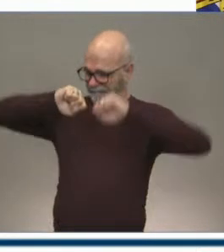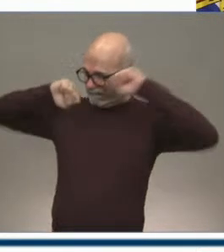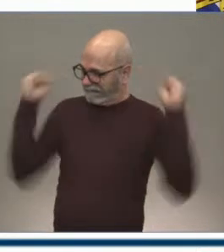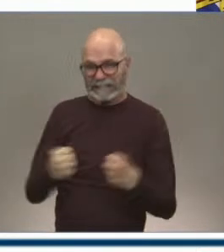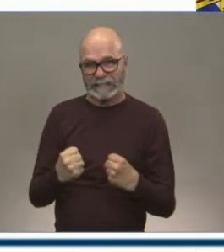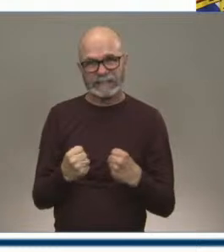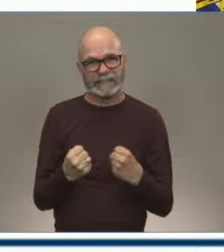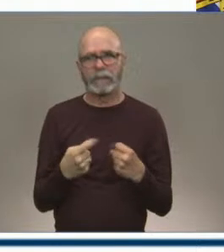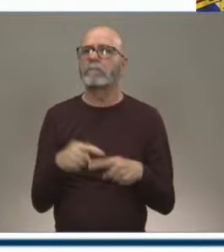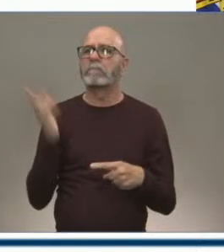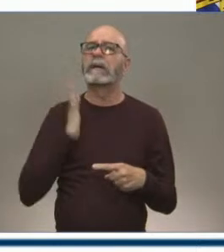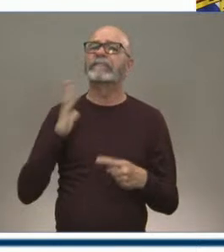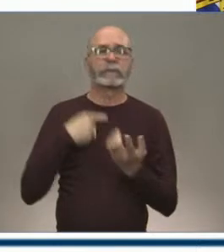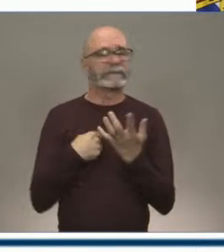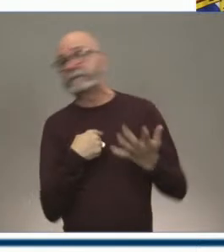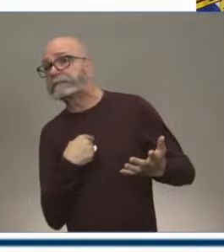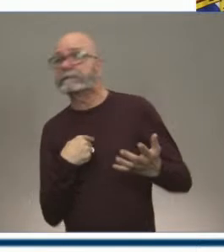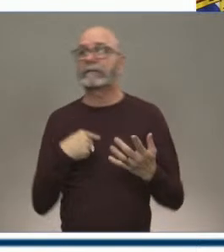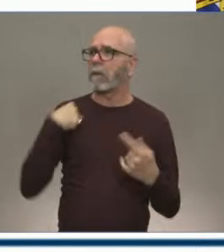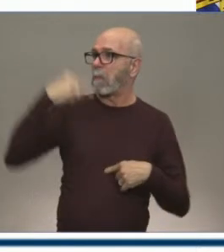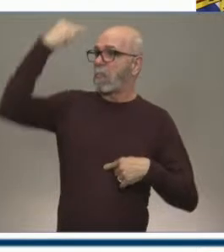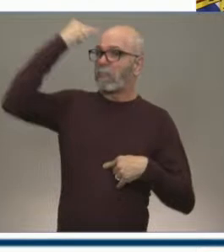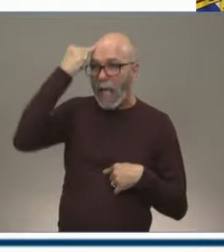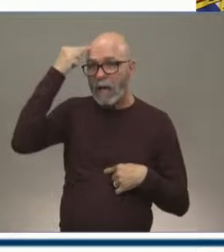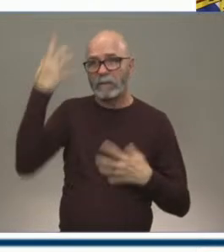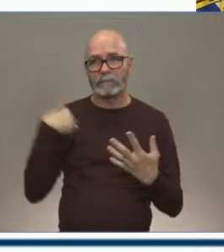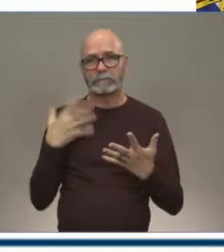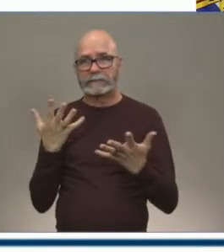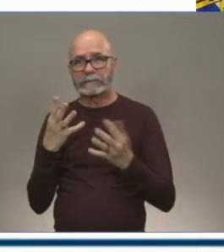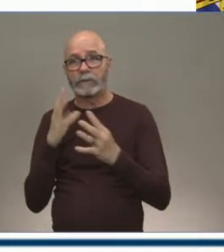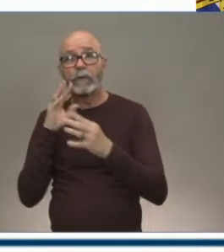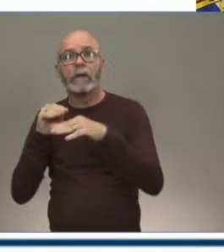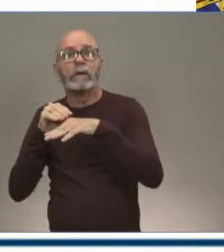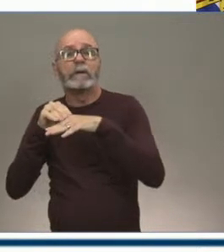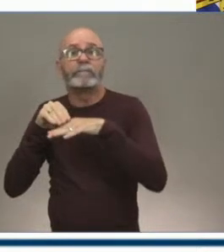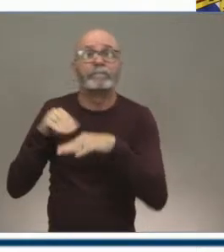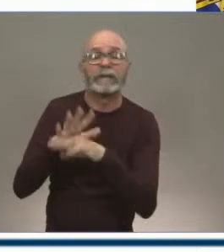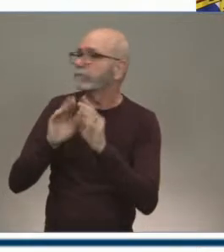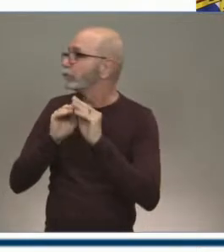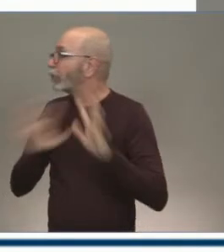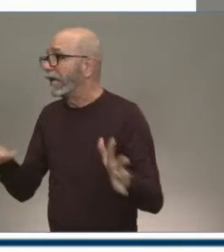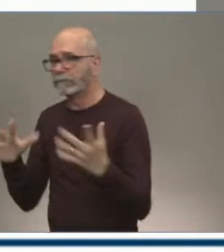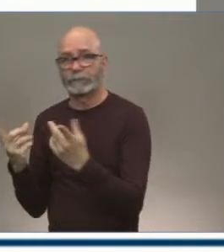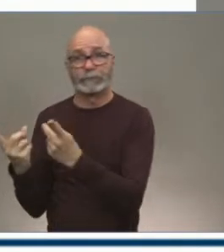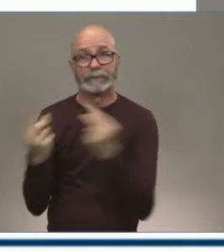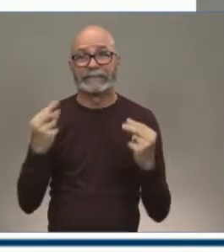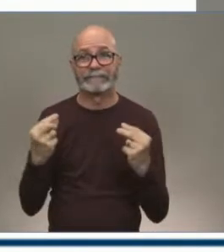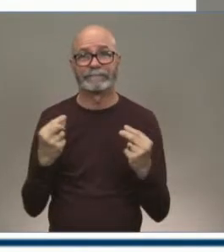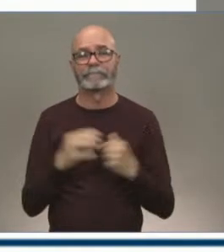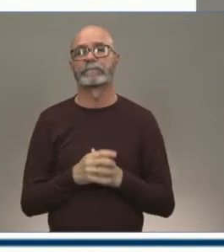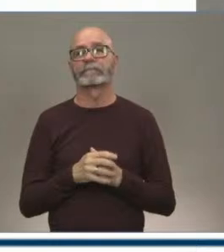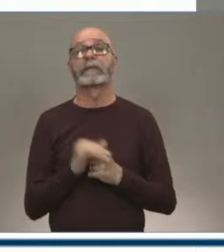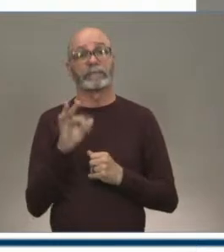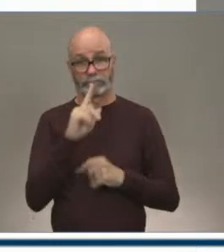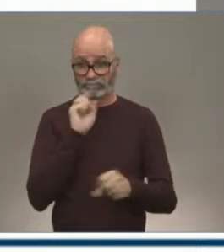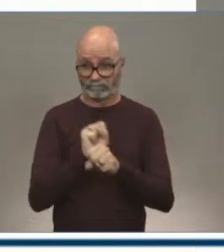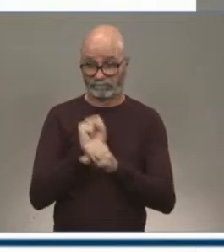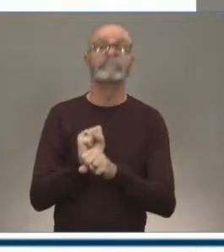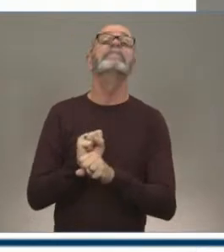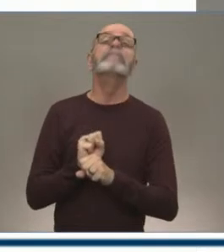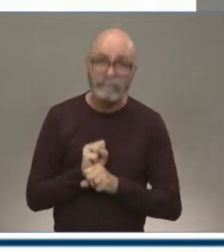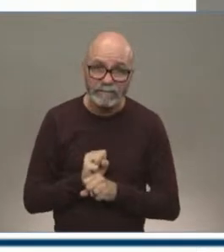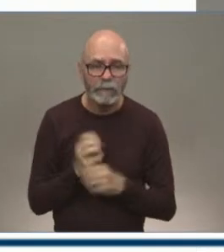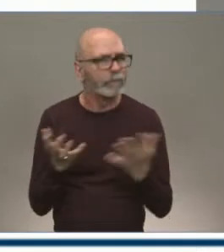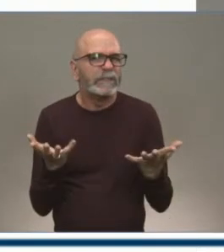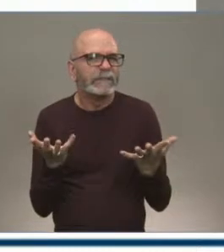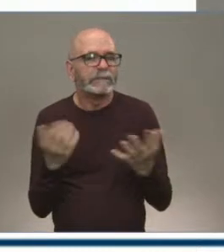change vaccine rollout and delivery in this province? It'll just make if that turns out to be true. Now, that is from in the evidence being brought